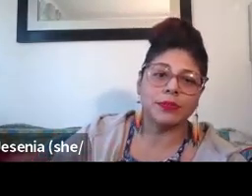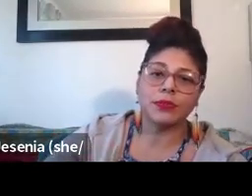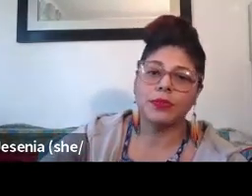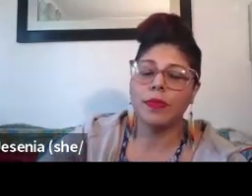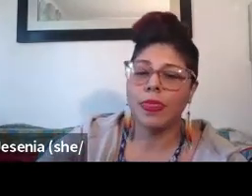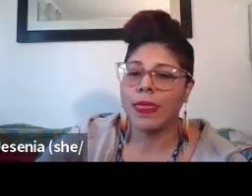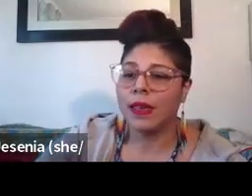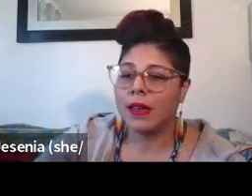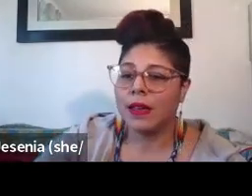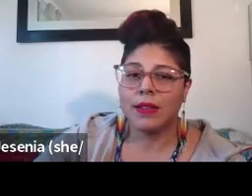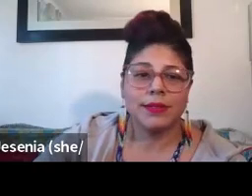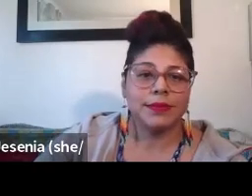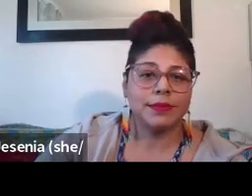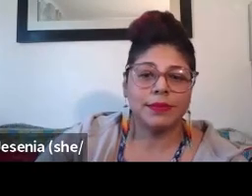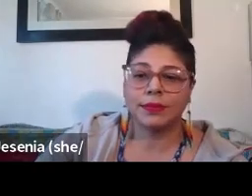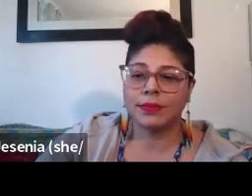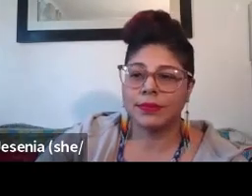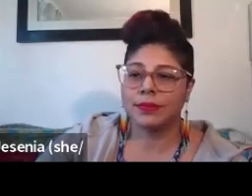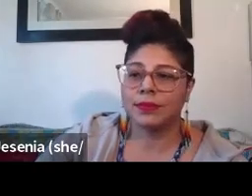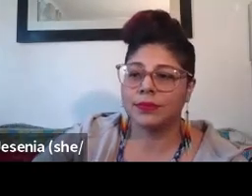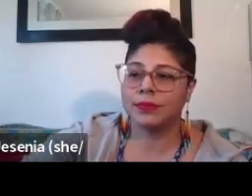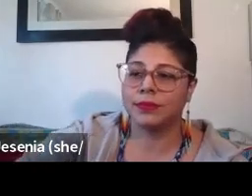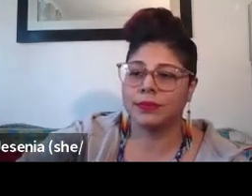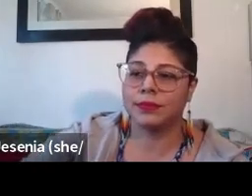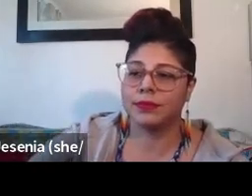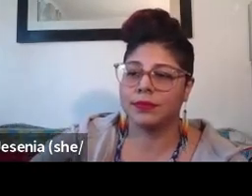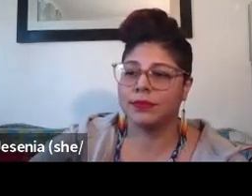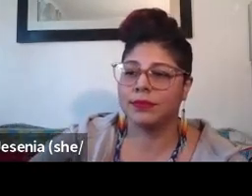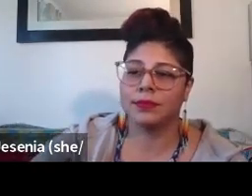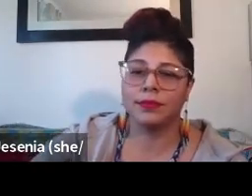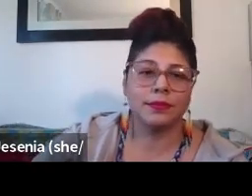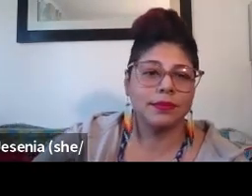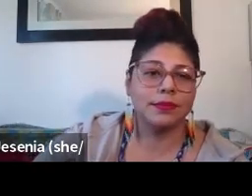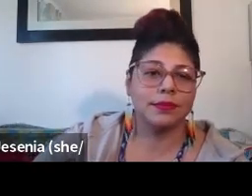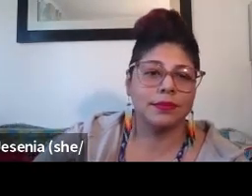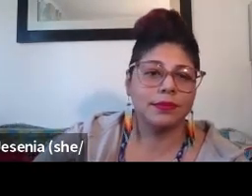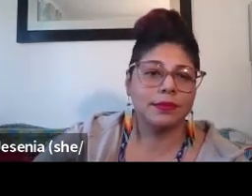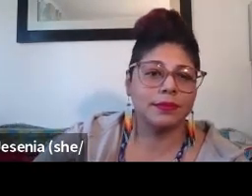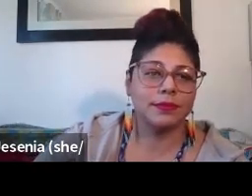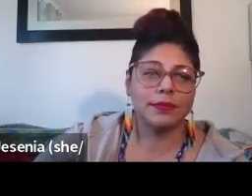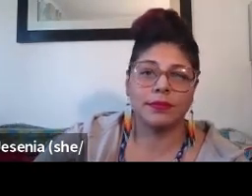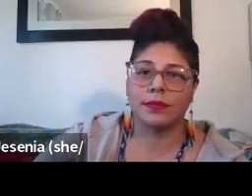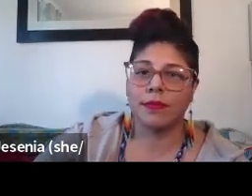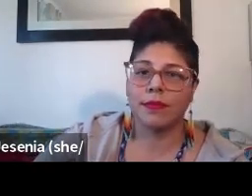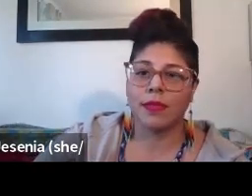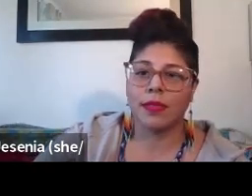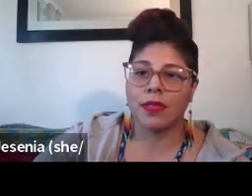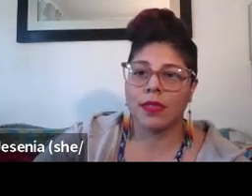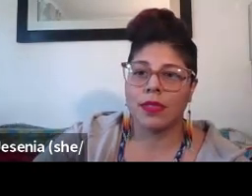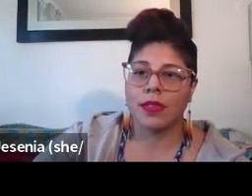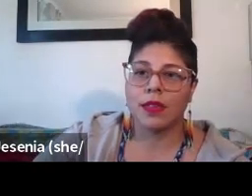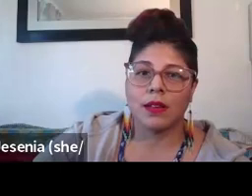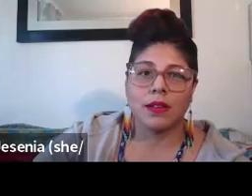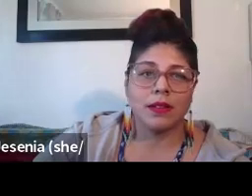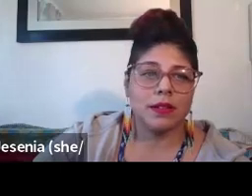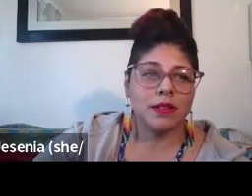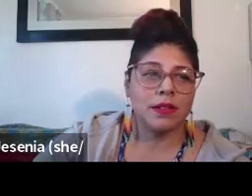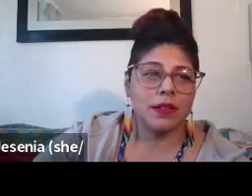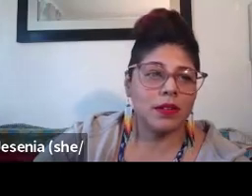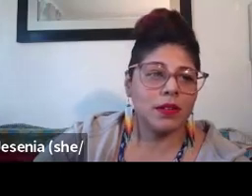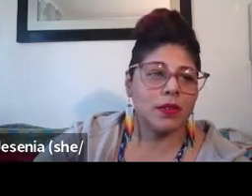to talk about that a little more later. So this is an event, and each one can be different. We've had a bunch